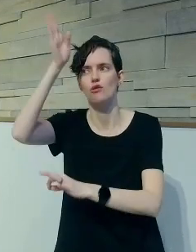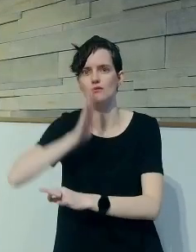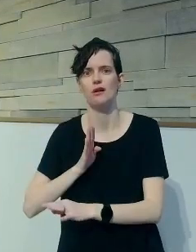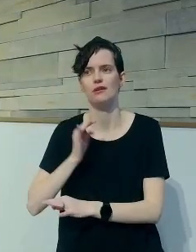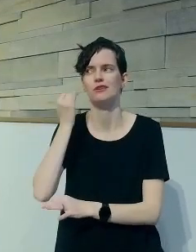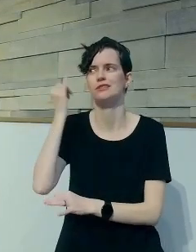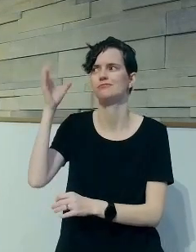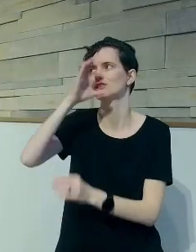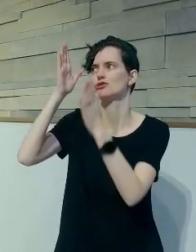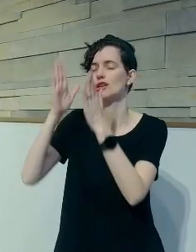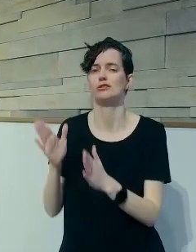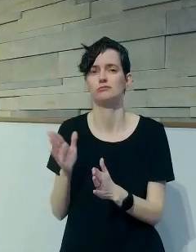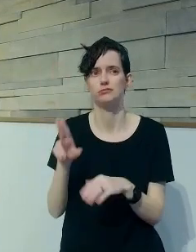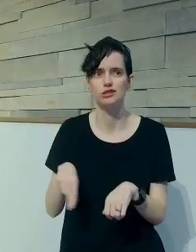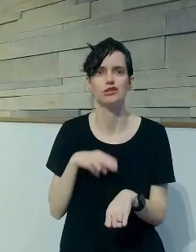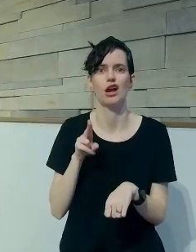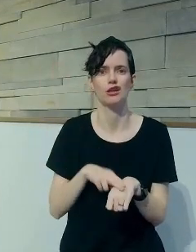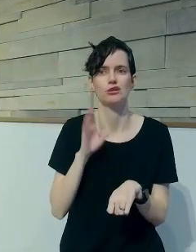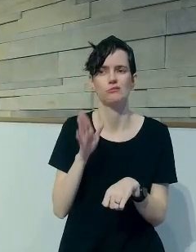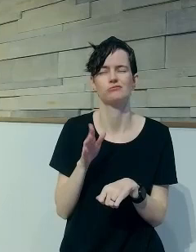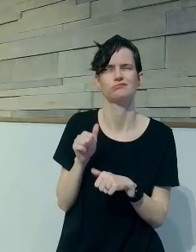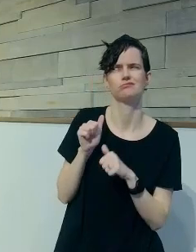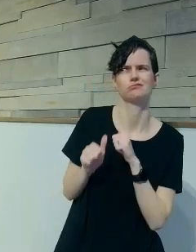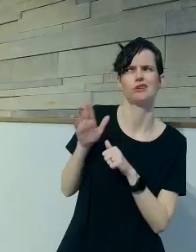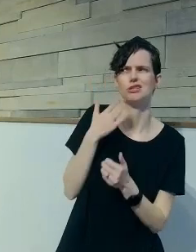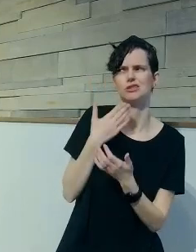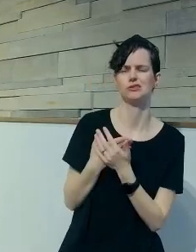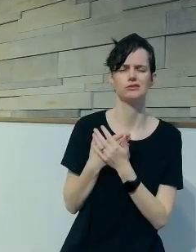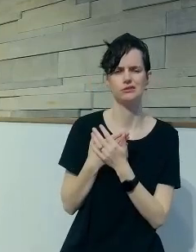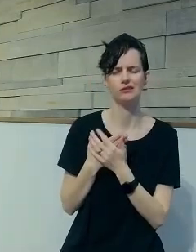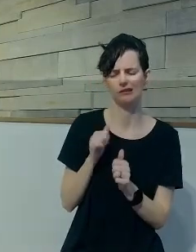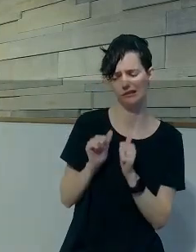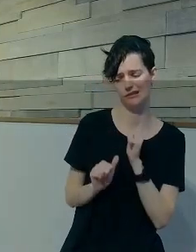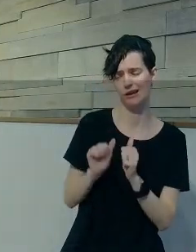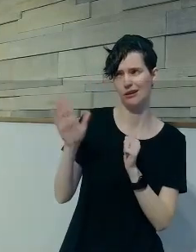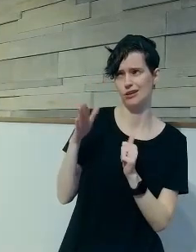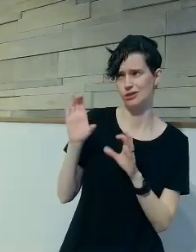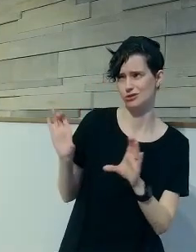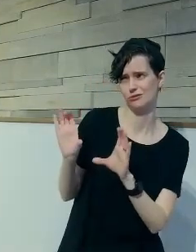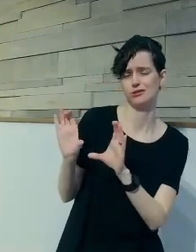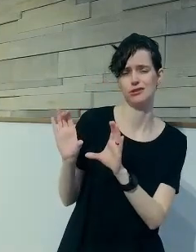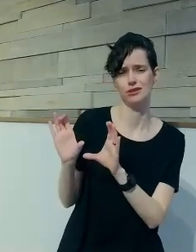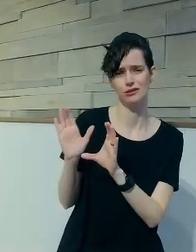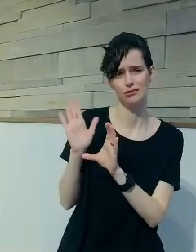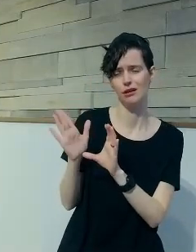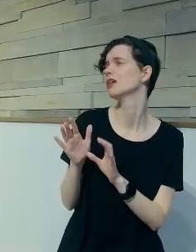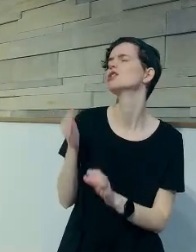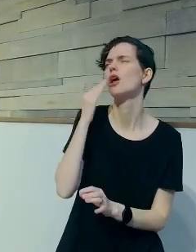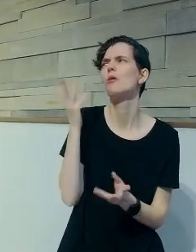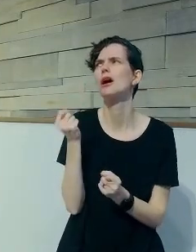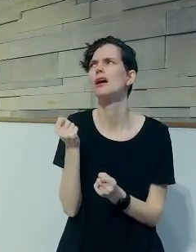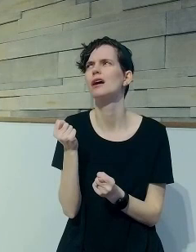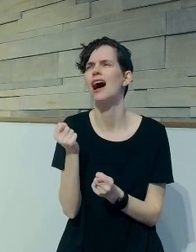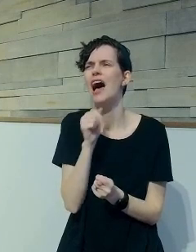is a stranger to you, then naturally you're going to doubt His goodness. You're going to doubt what He is doing. And you're going to believe, you know what? I